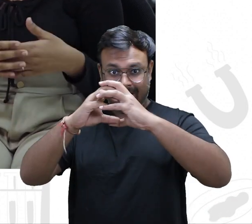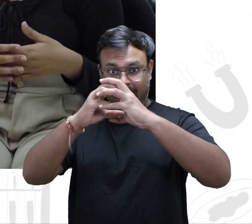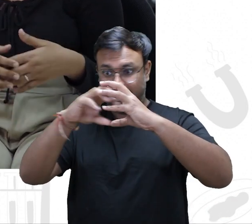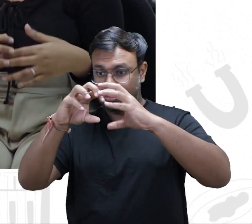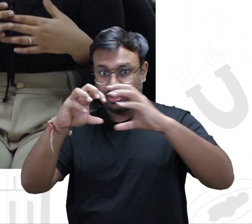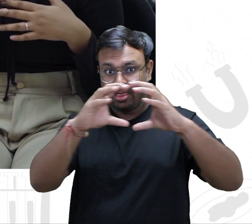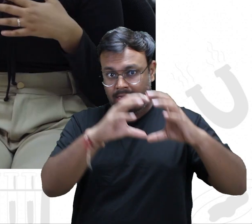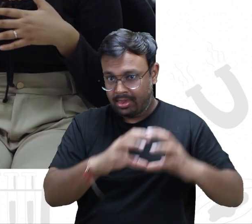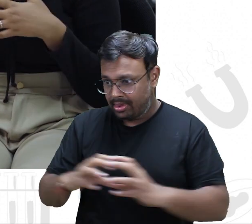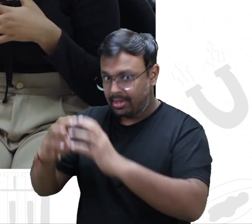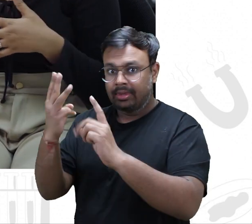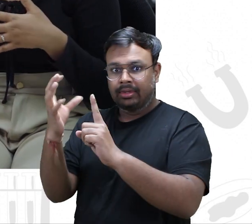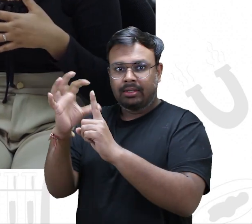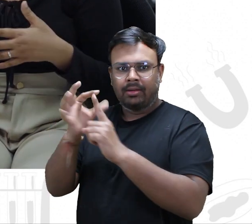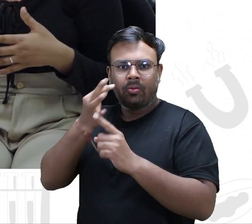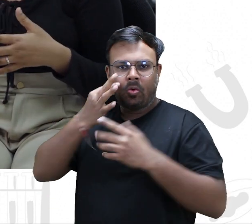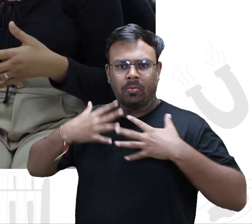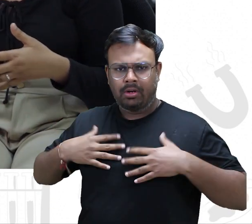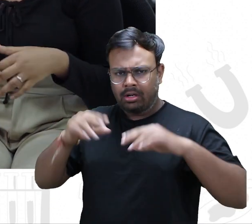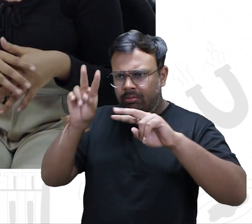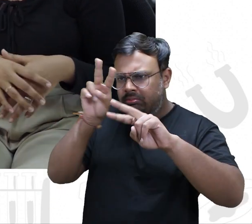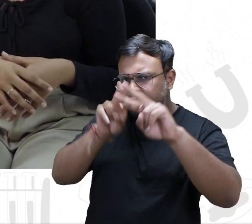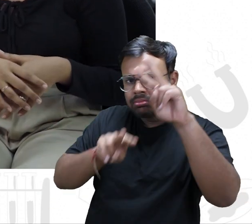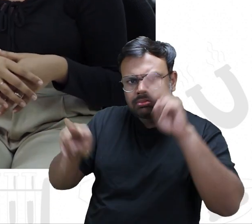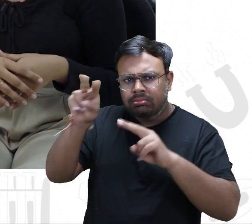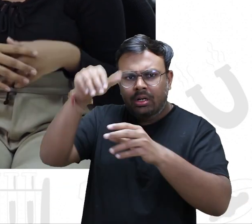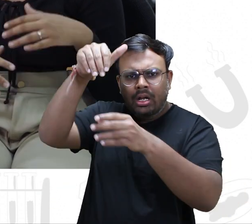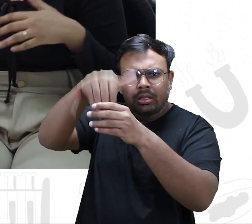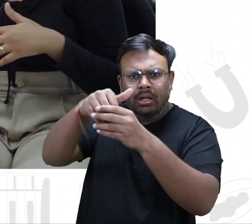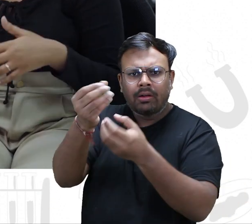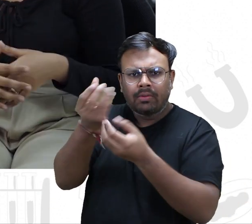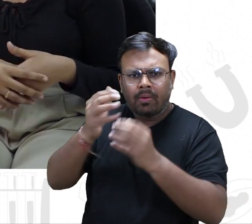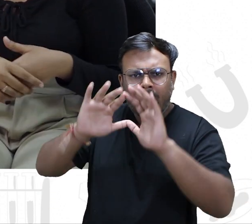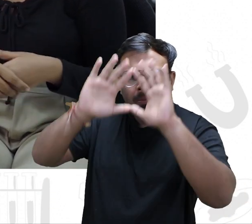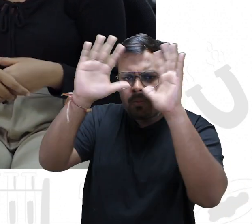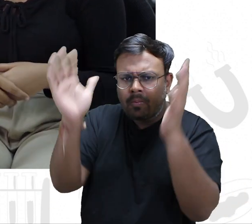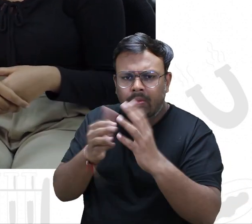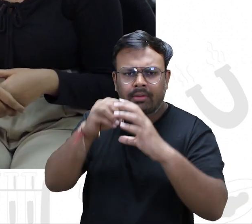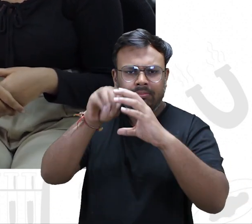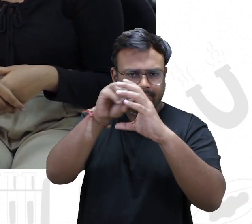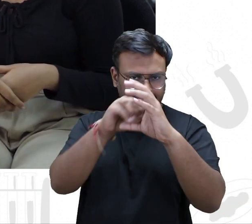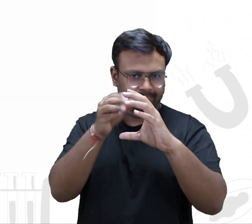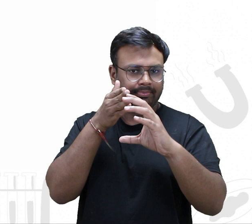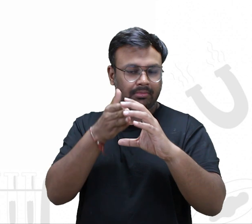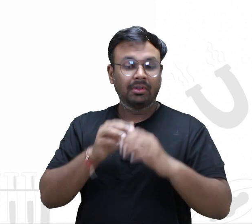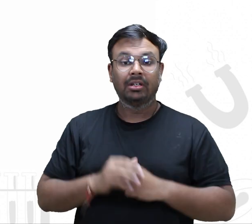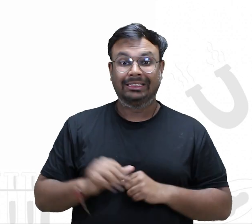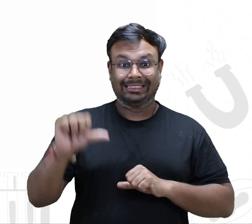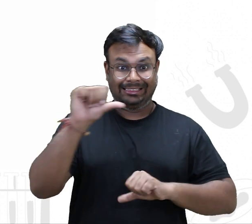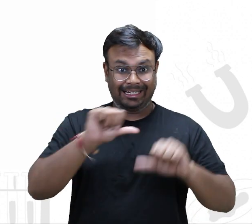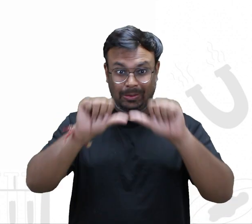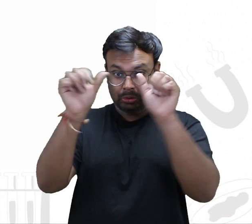through generating 3D human endometrial organoids and blastoids to get more insight about early embryonic development. Lack